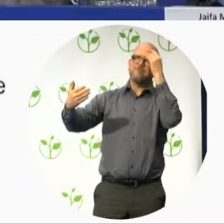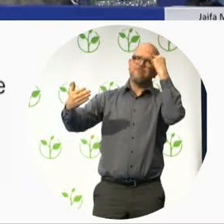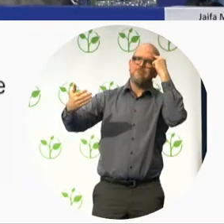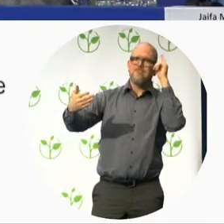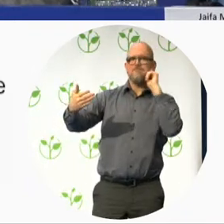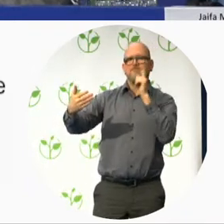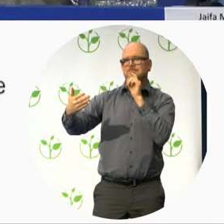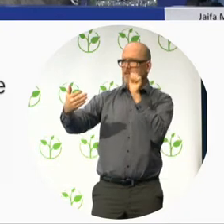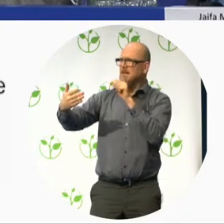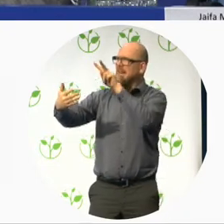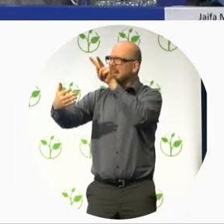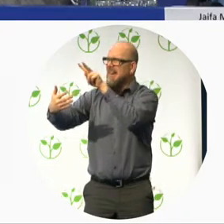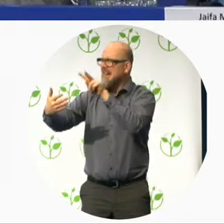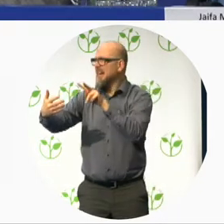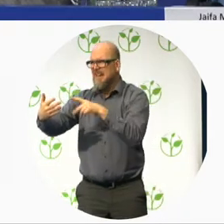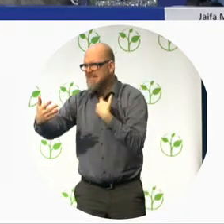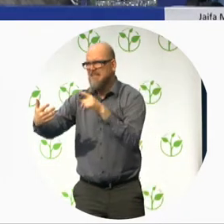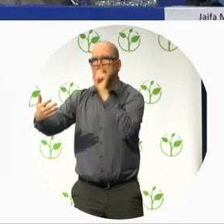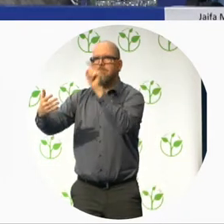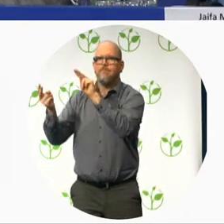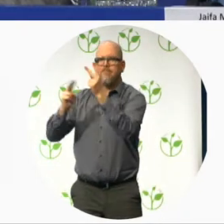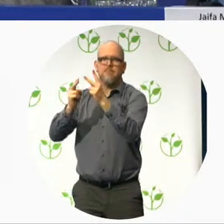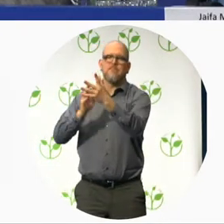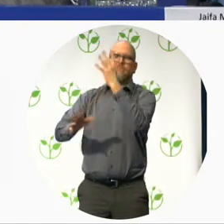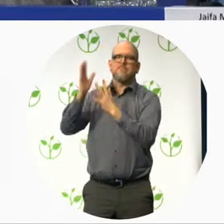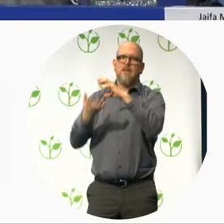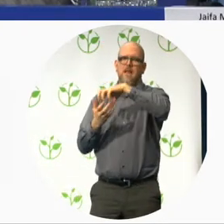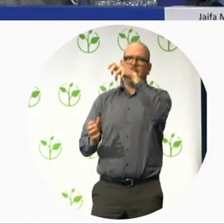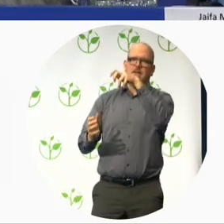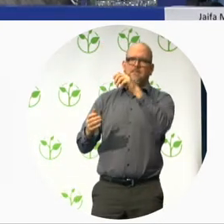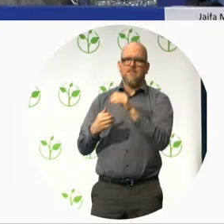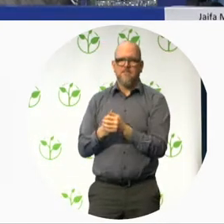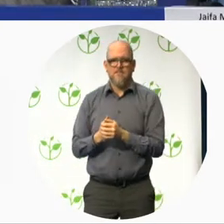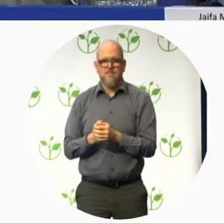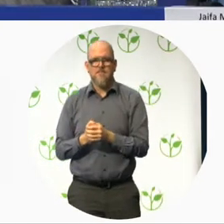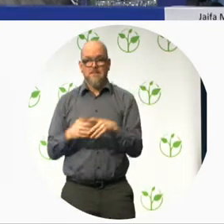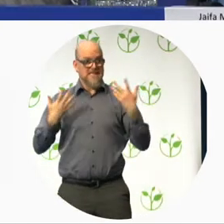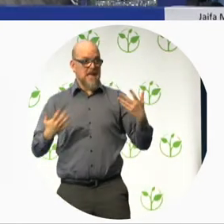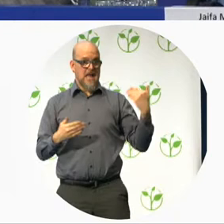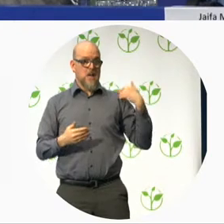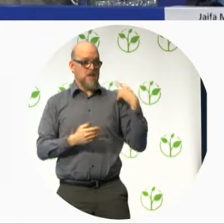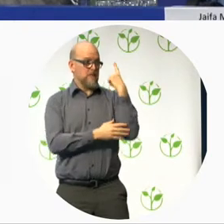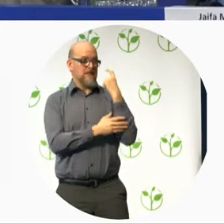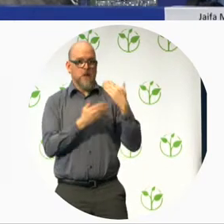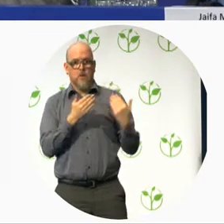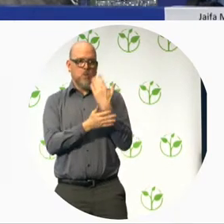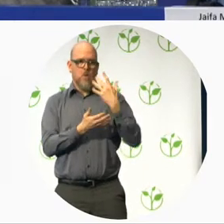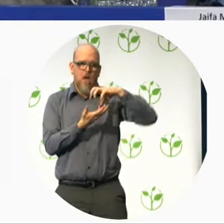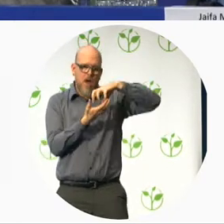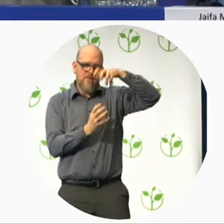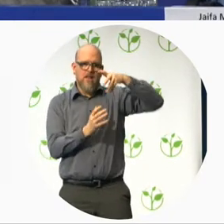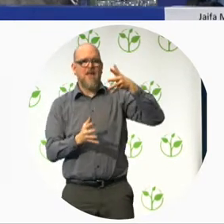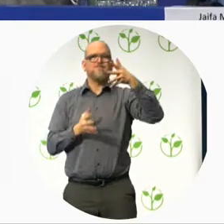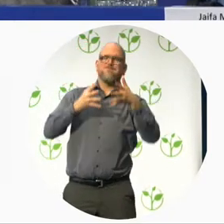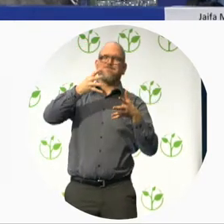sign language. This is phase one. We have started that in Jordan now. Deaf persons in Jordan can get access into